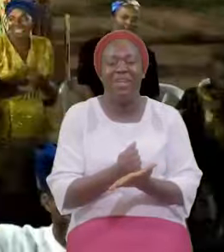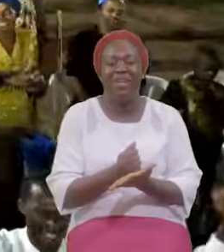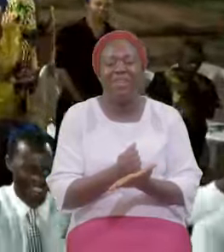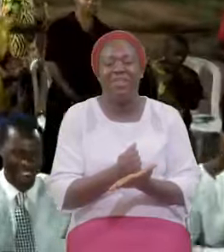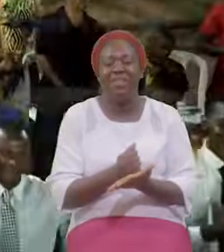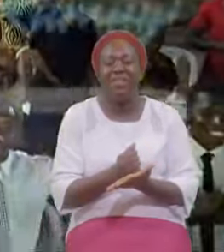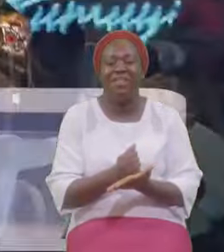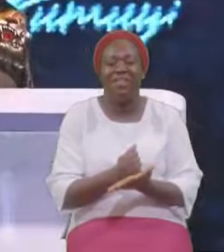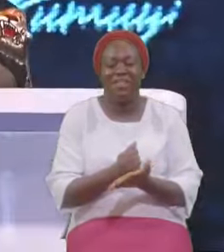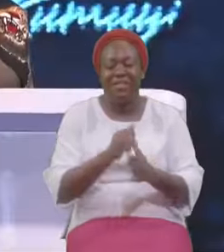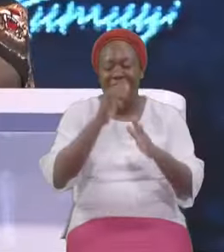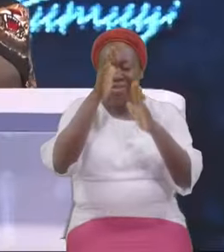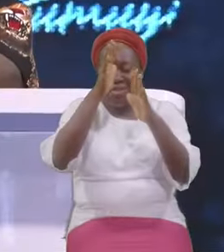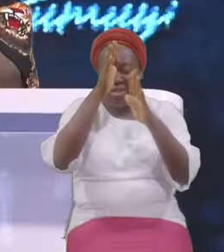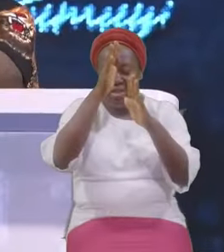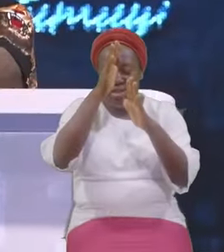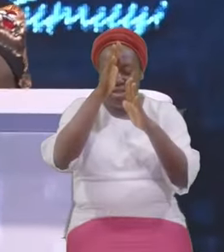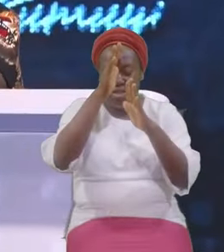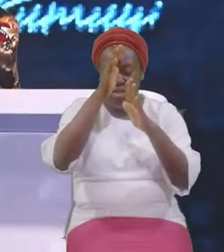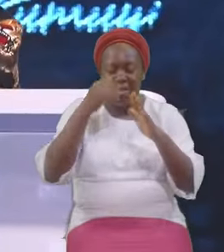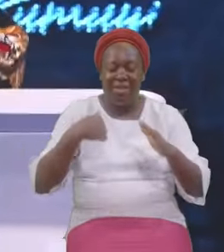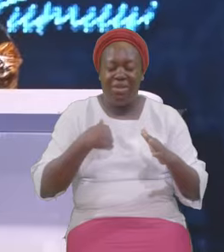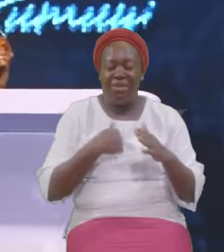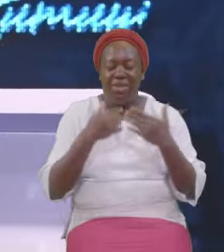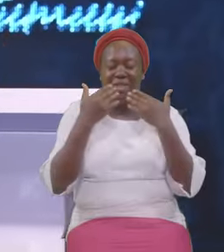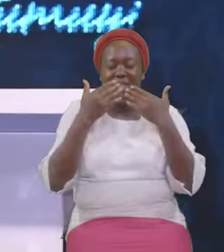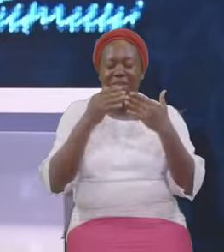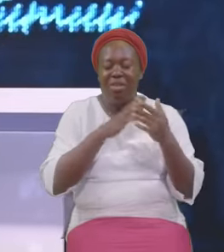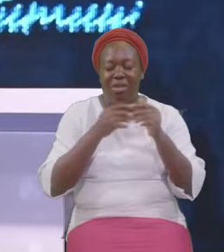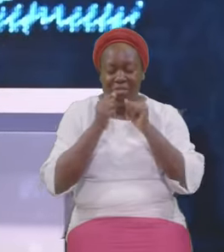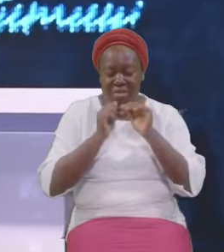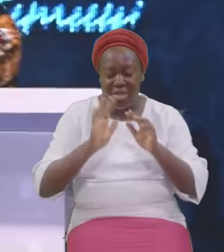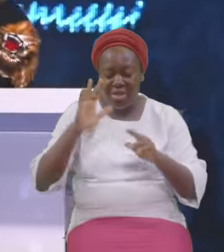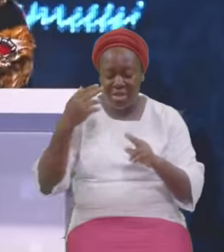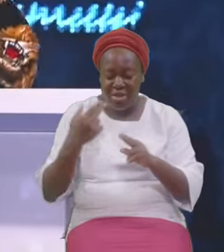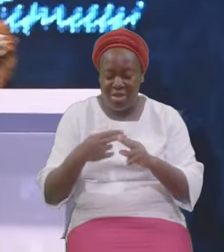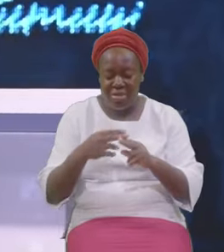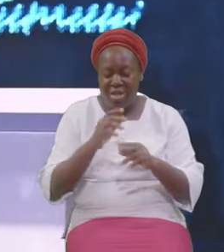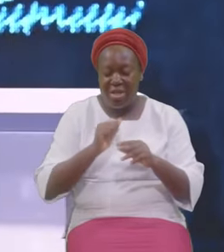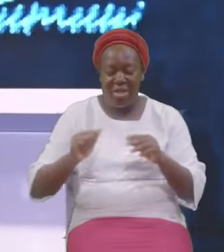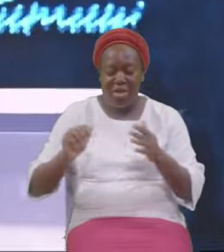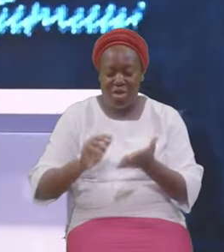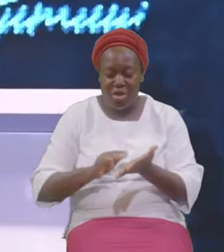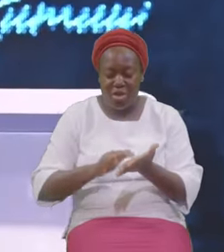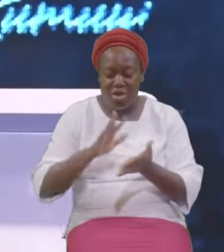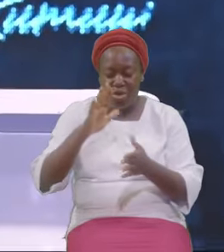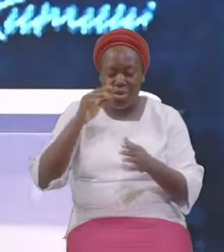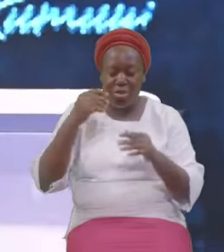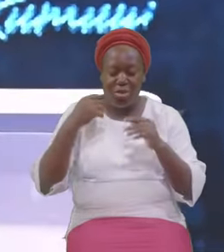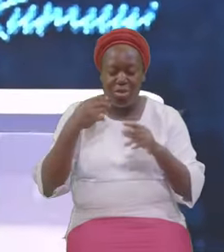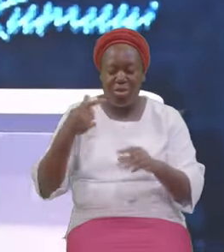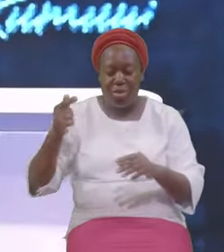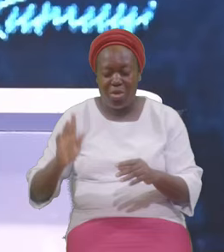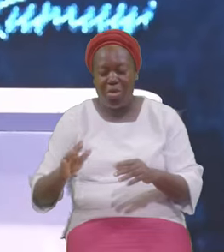Father, we thank you and bless your name. A glorious God, powerful God, mighty God